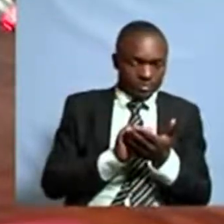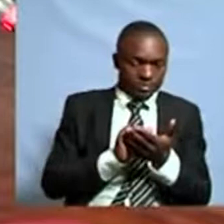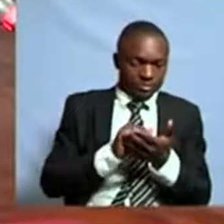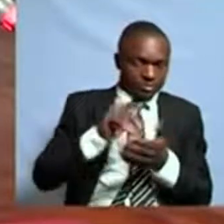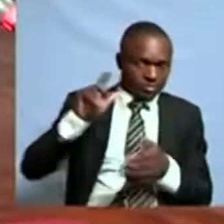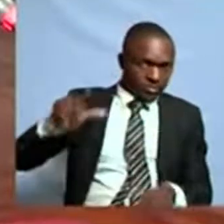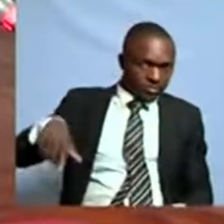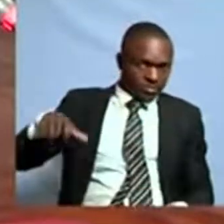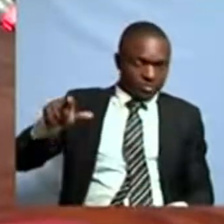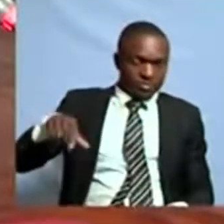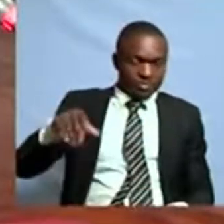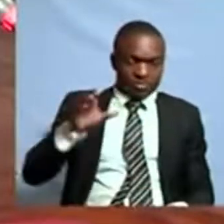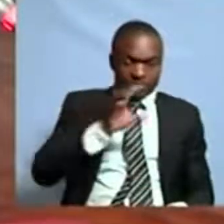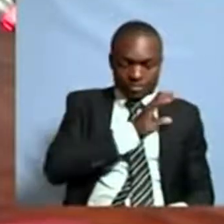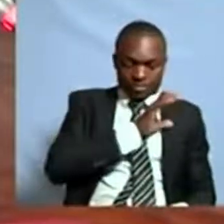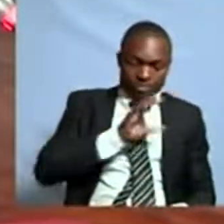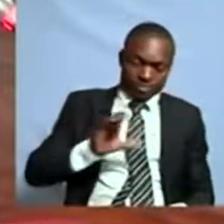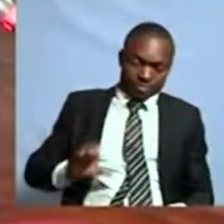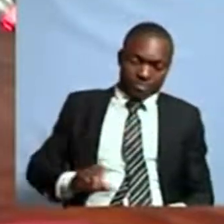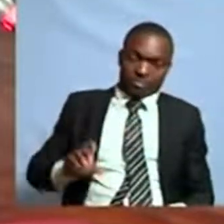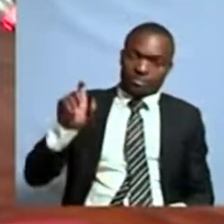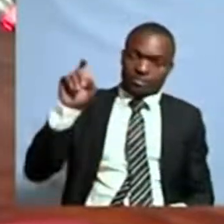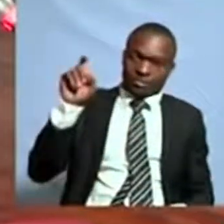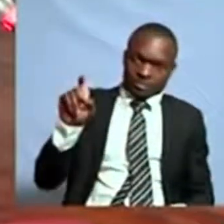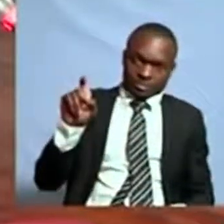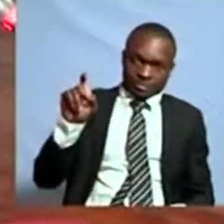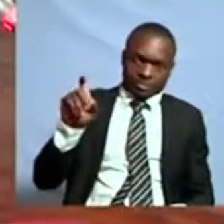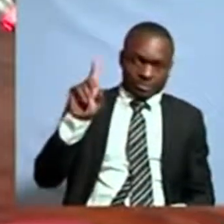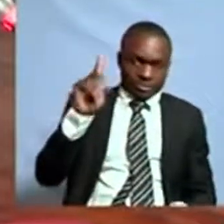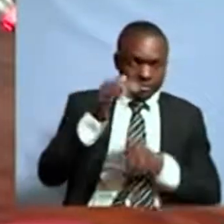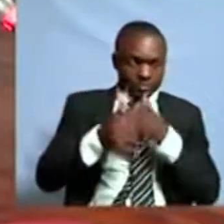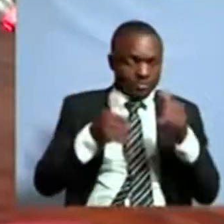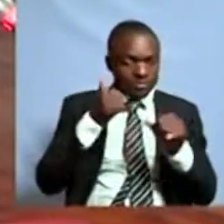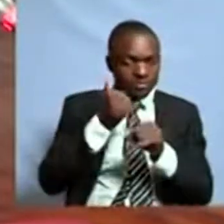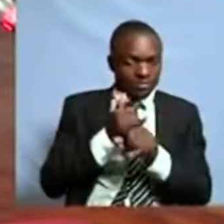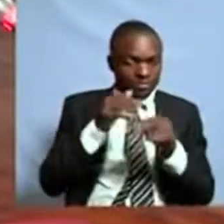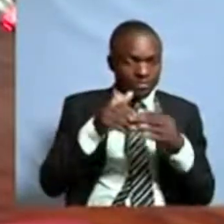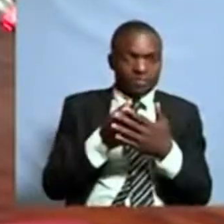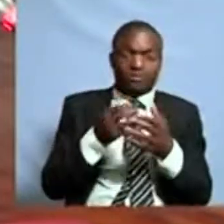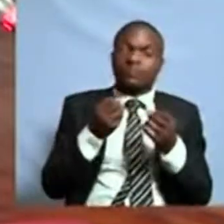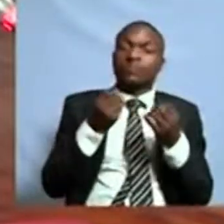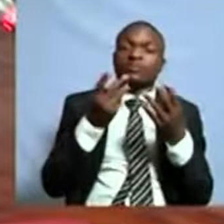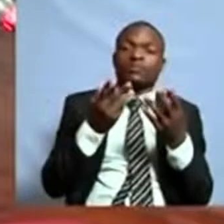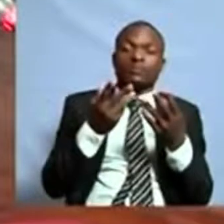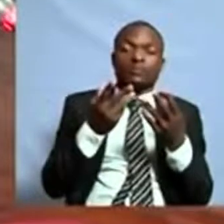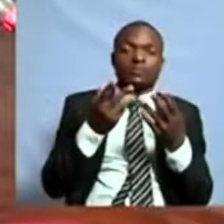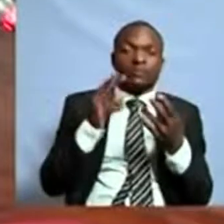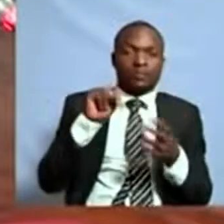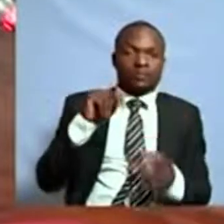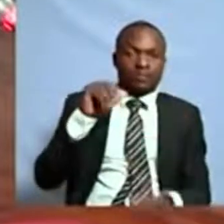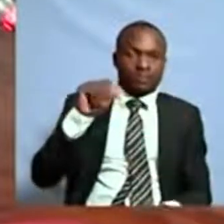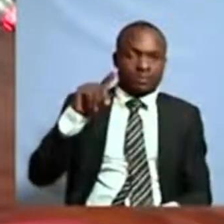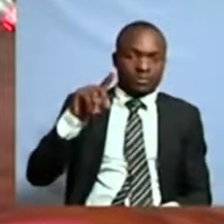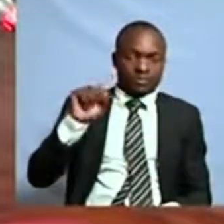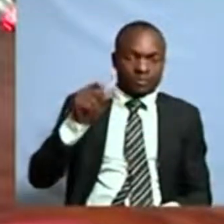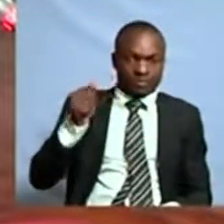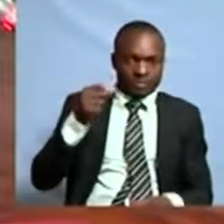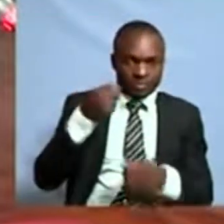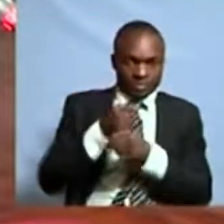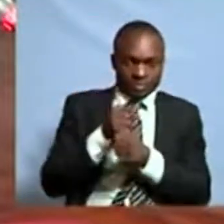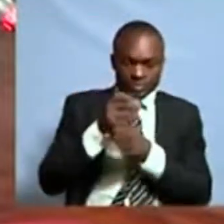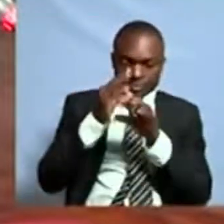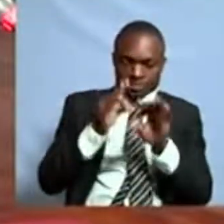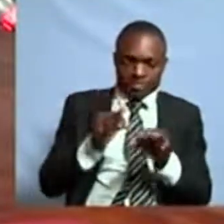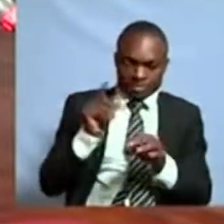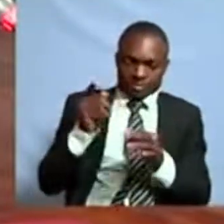by company X for say 1 year, how much would have NAPSA made on those funds if they came in and